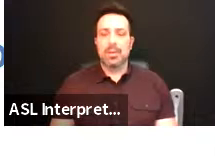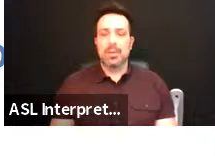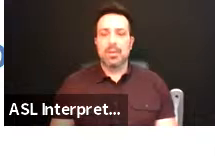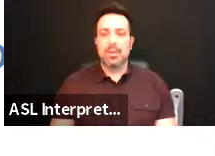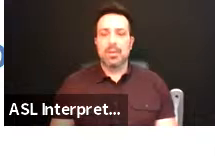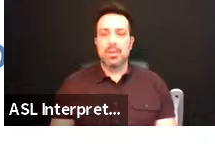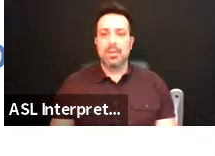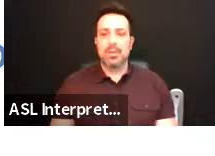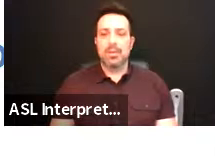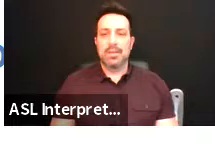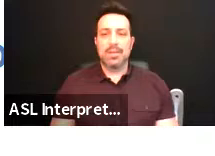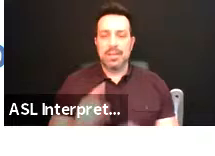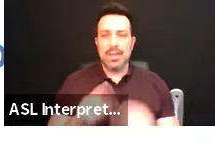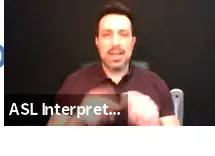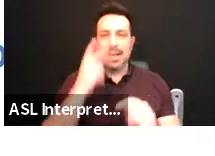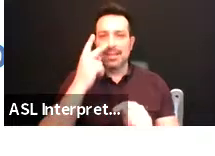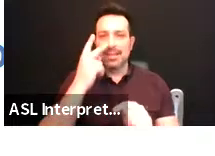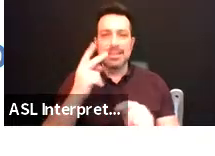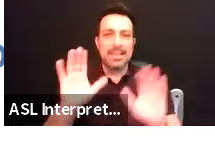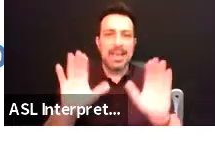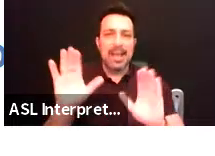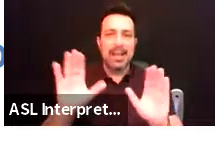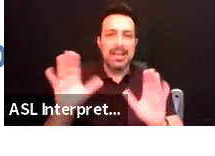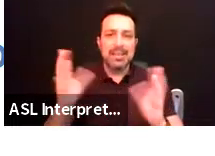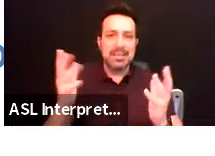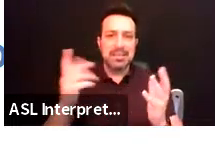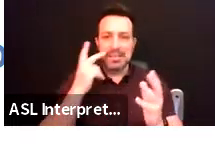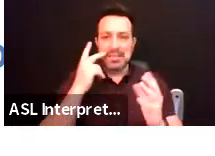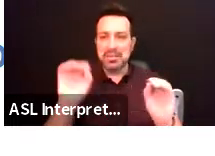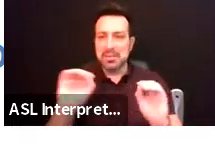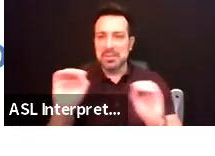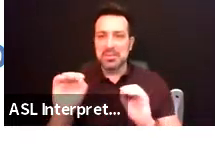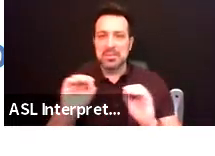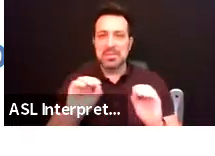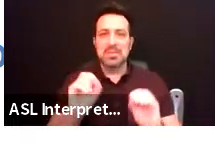I can't see all the hands. I don't think I see any though.